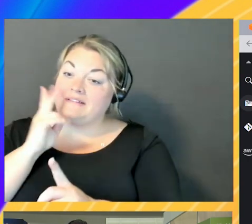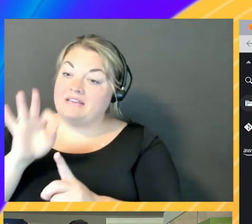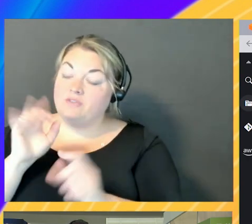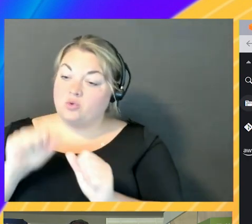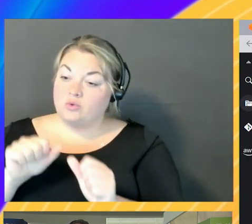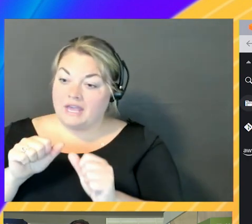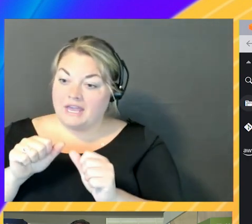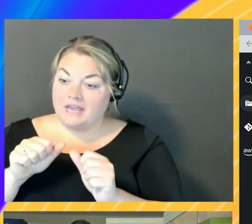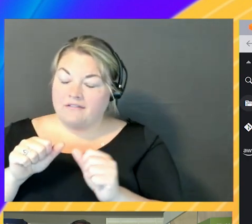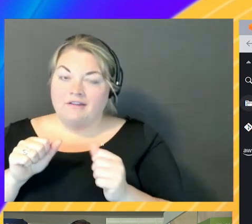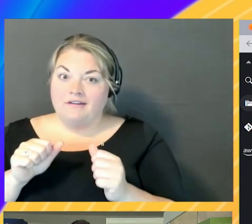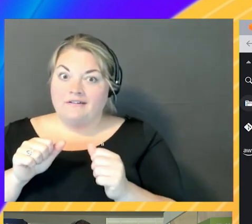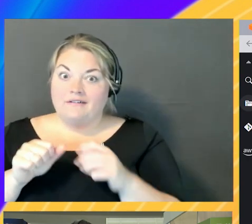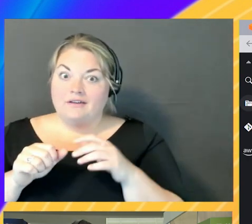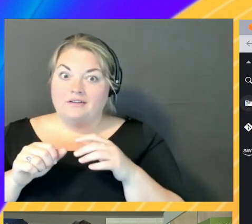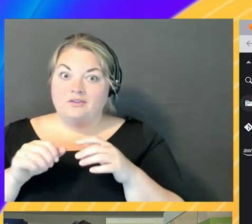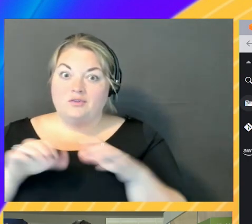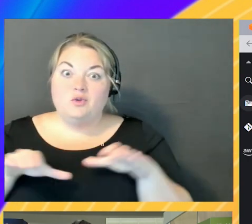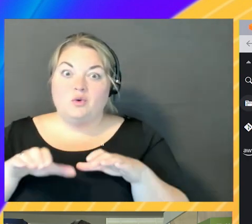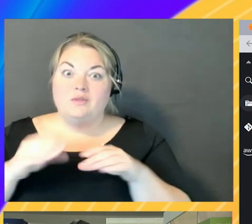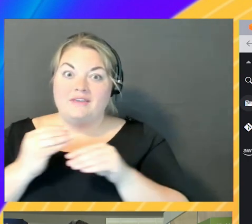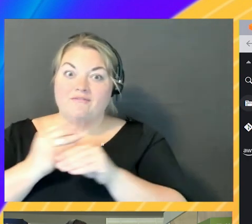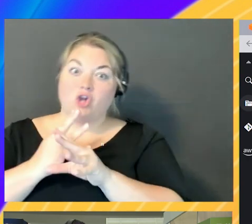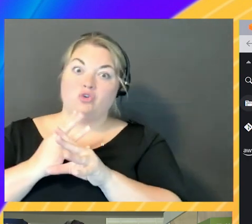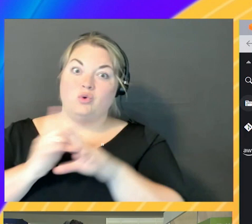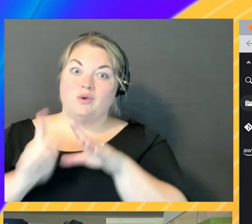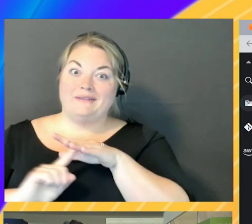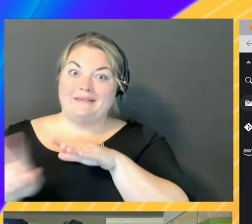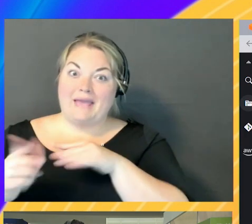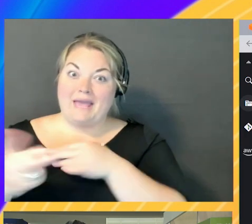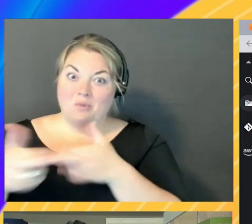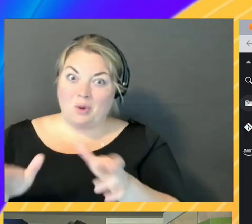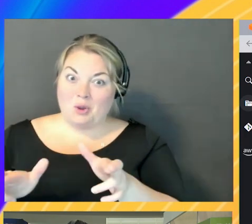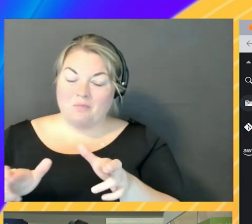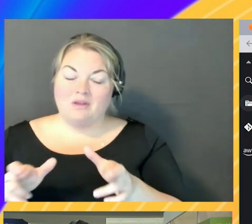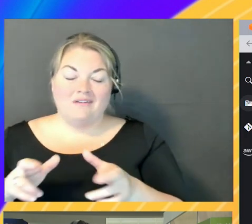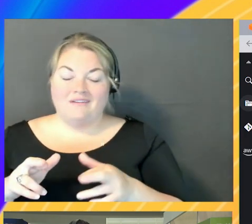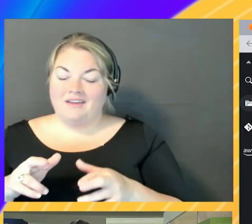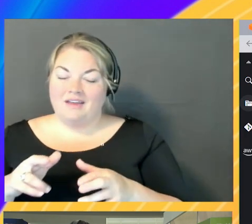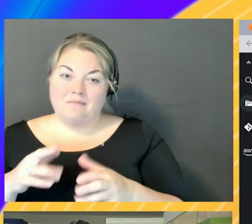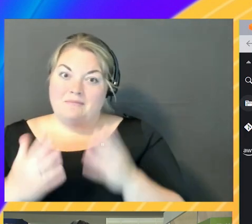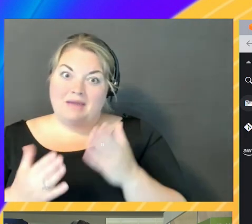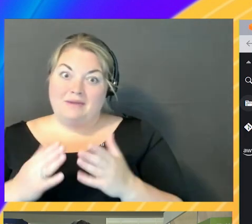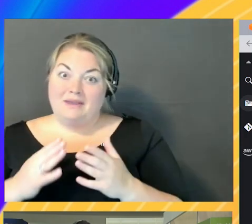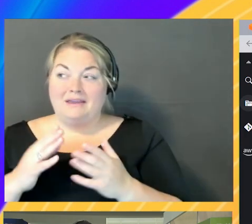more than 2 minutes or 20 minutes. It might take you an hour, hour and a half sometimes.